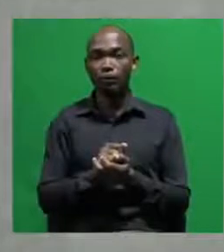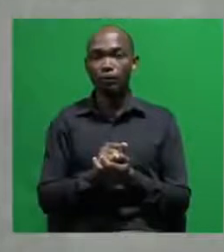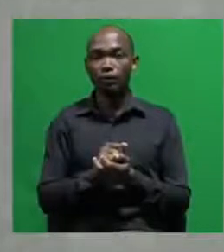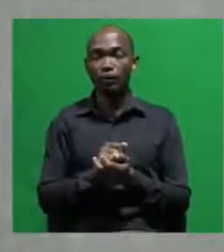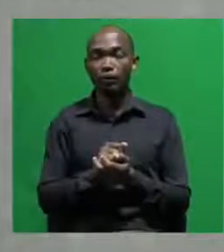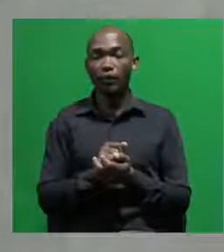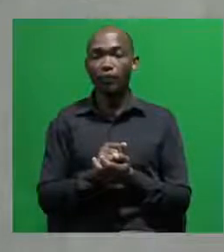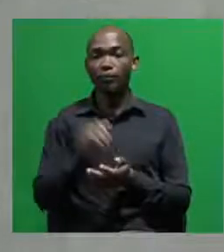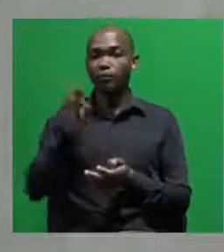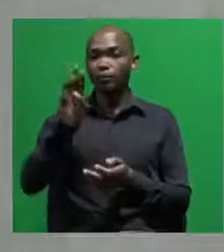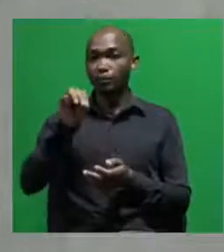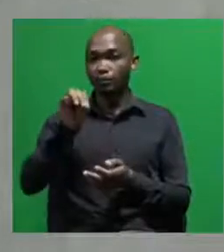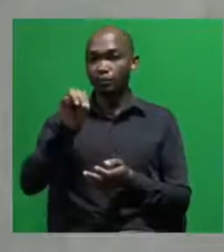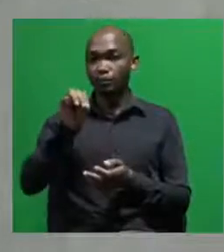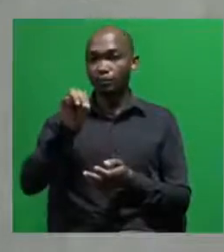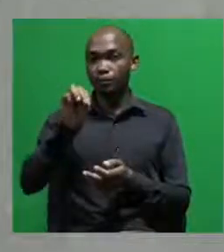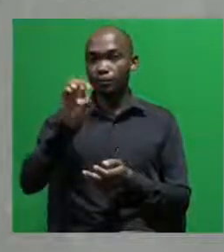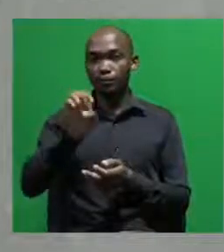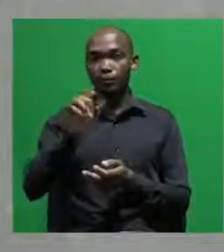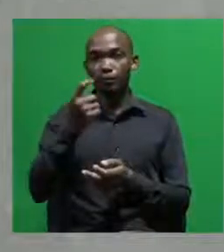as meter cube.